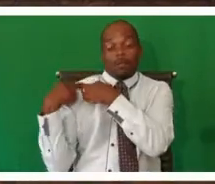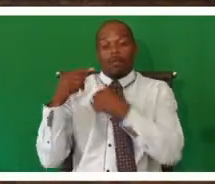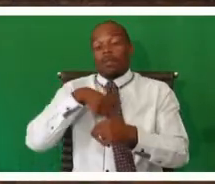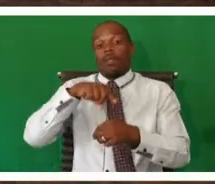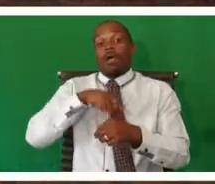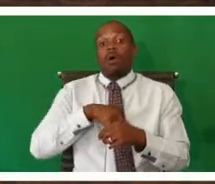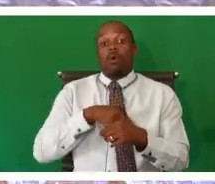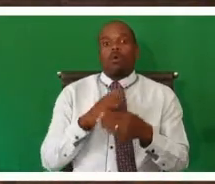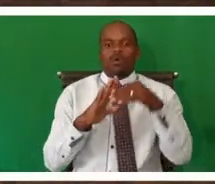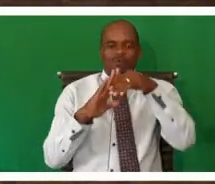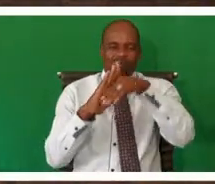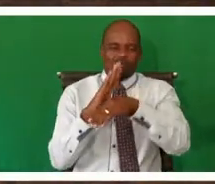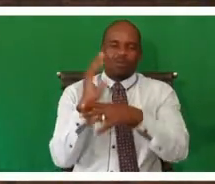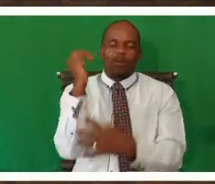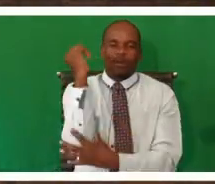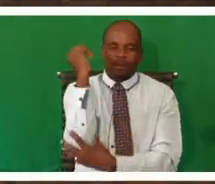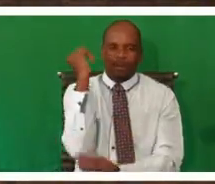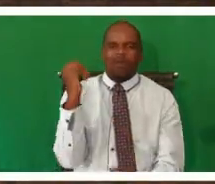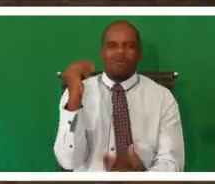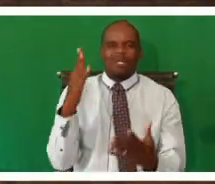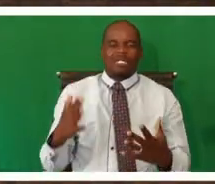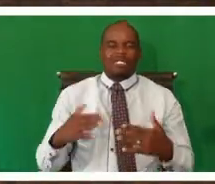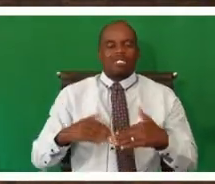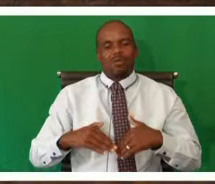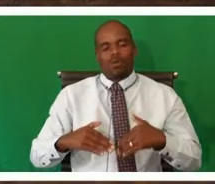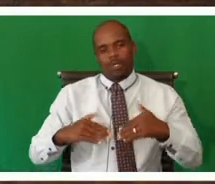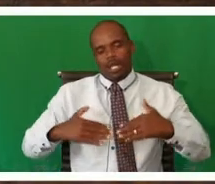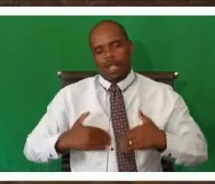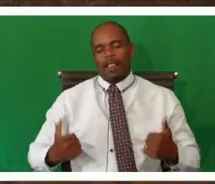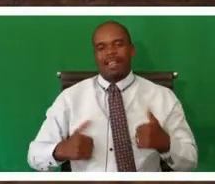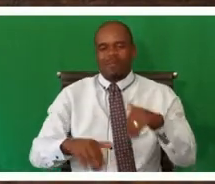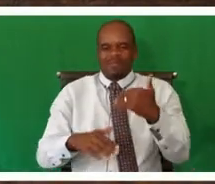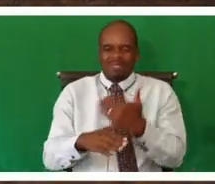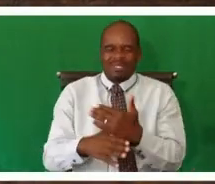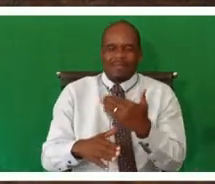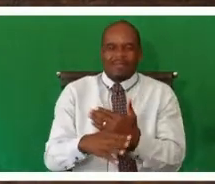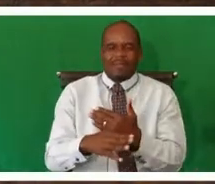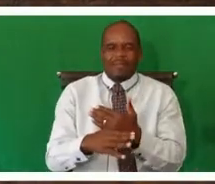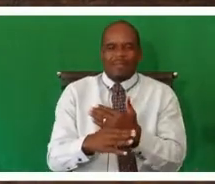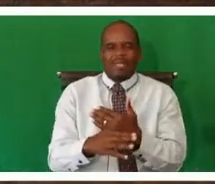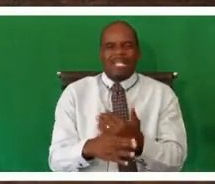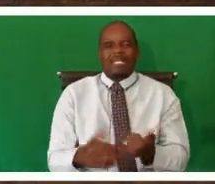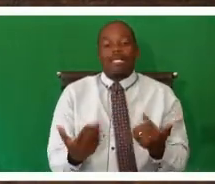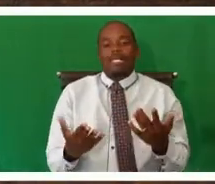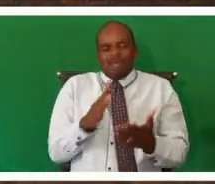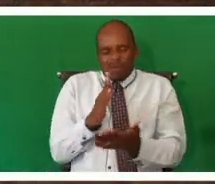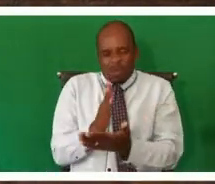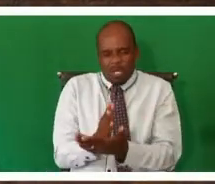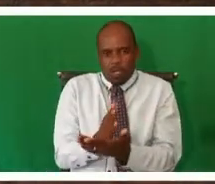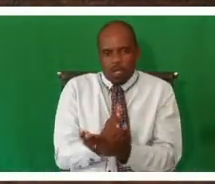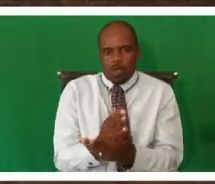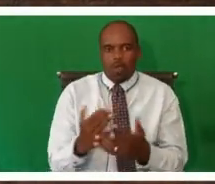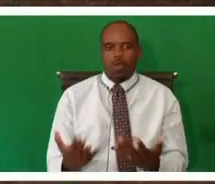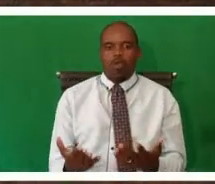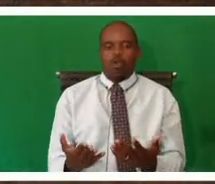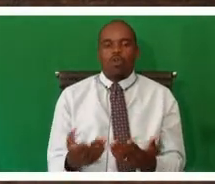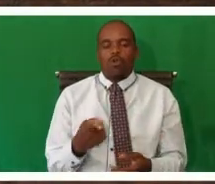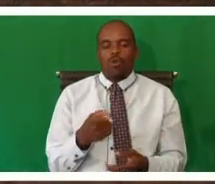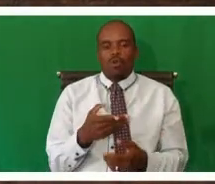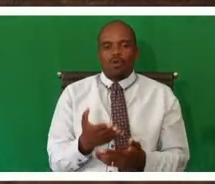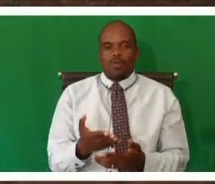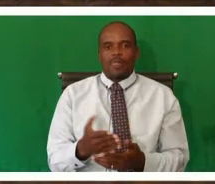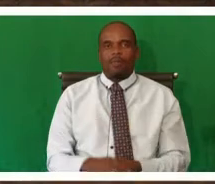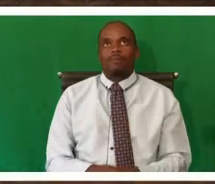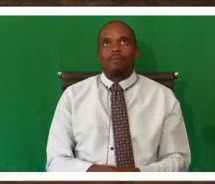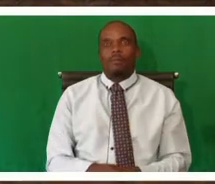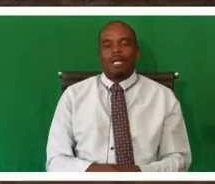poverty, create employment, and ensure businesses prosper. I want to